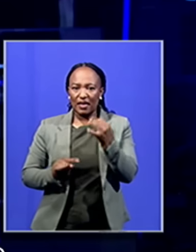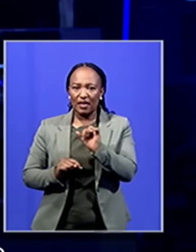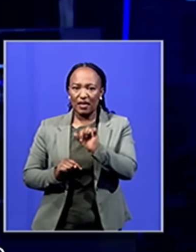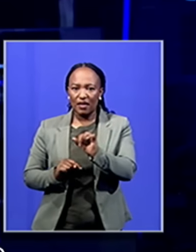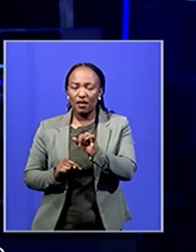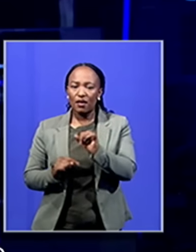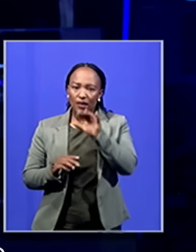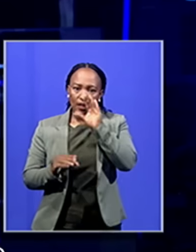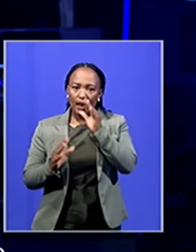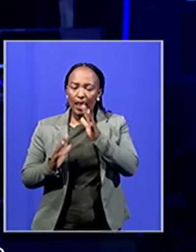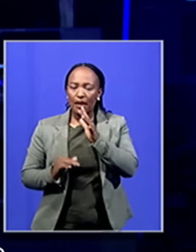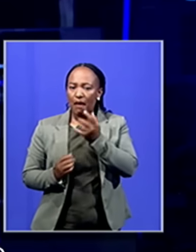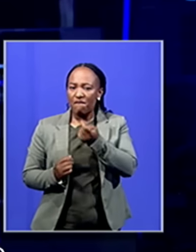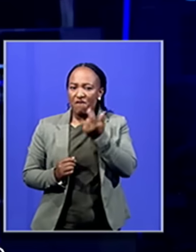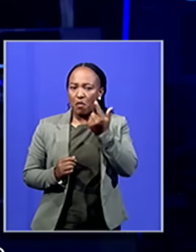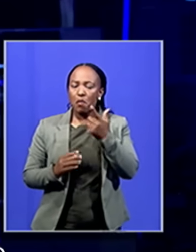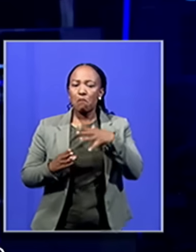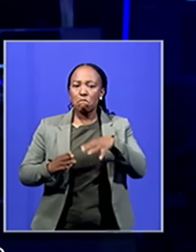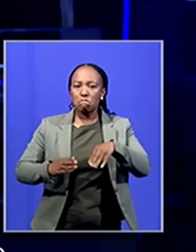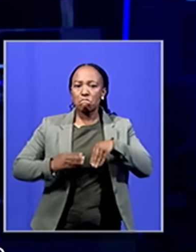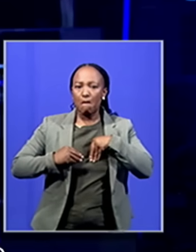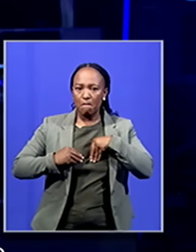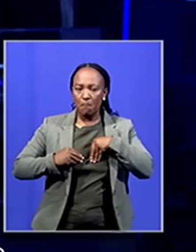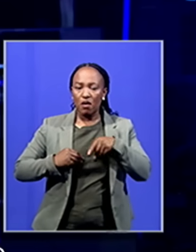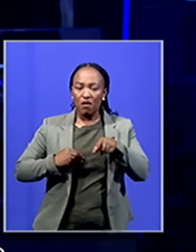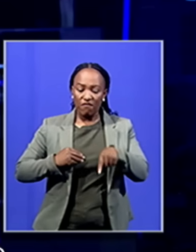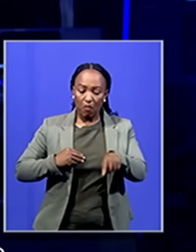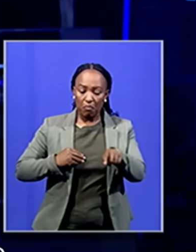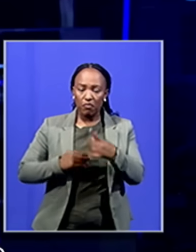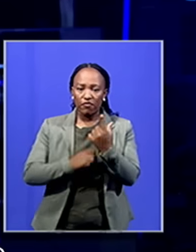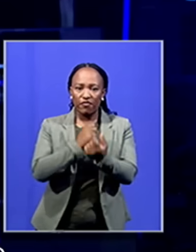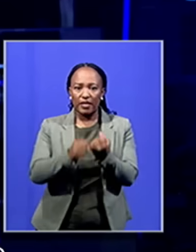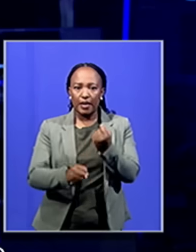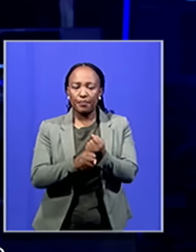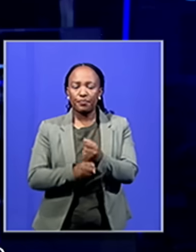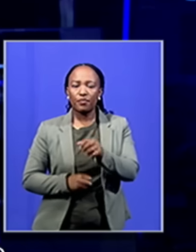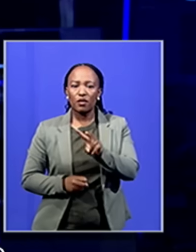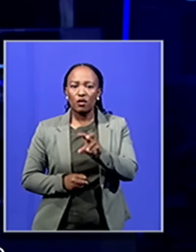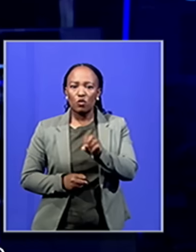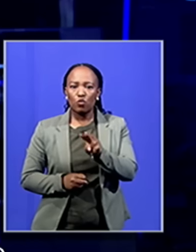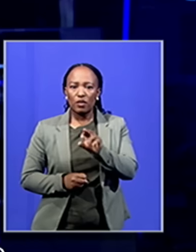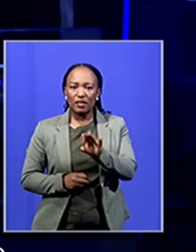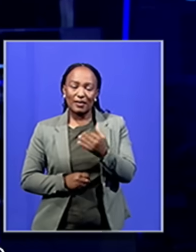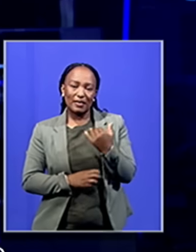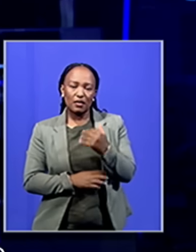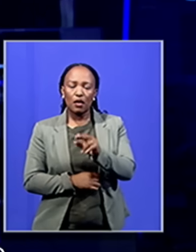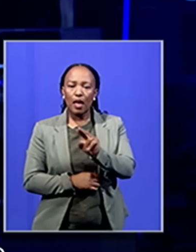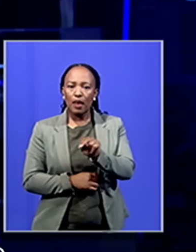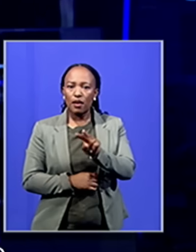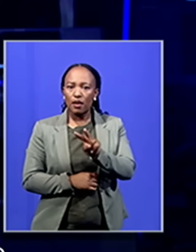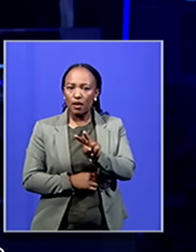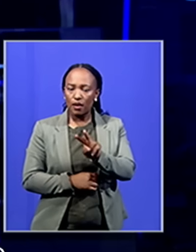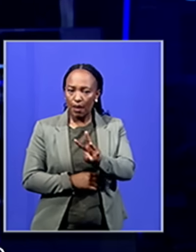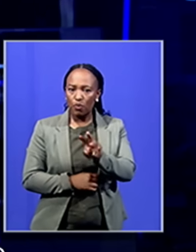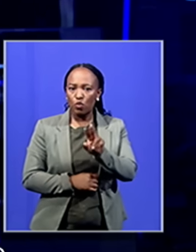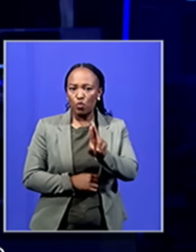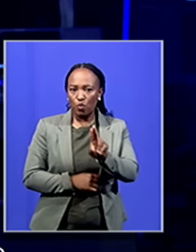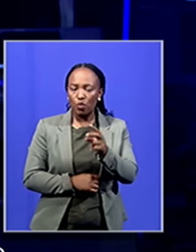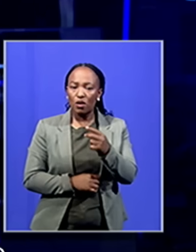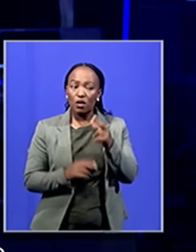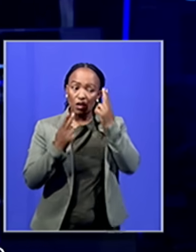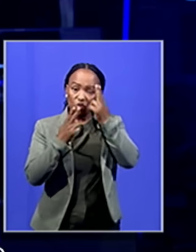tse 11 ba tlang ho amohela selemong sena sa dithuto. Ka selemo sa 2023 Northwest University e hlalositswe le